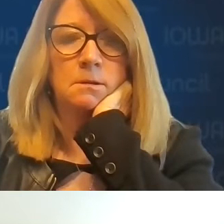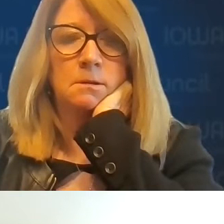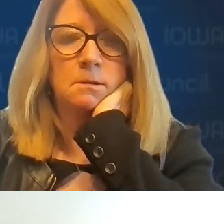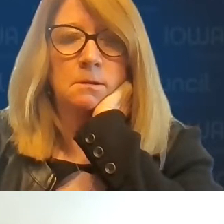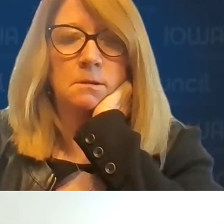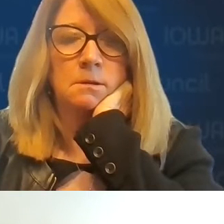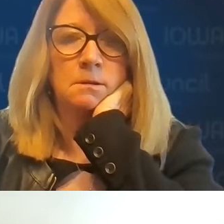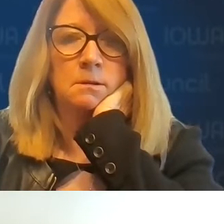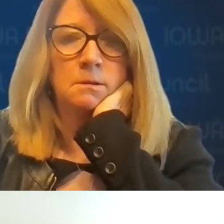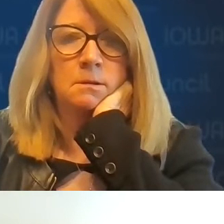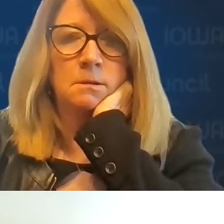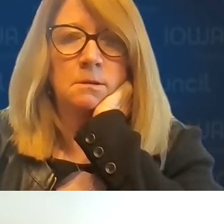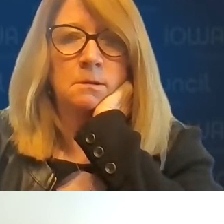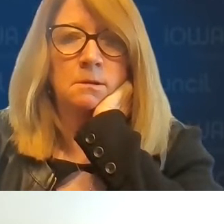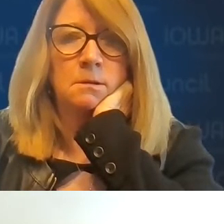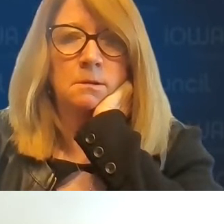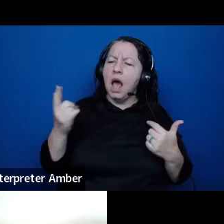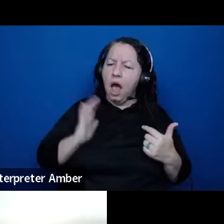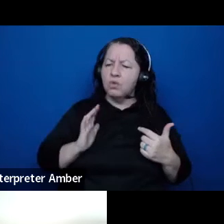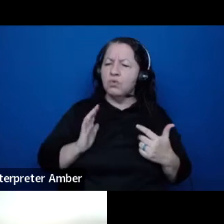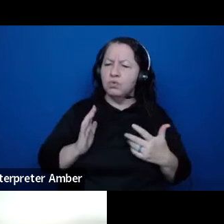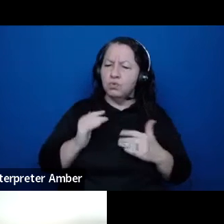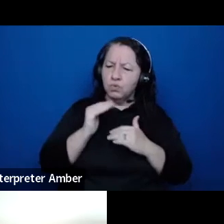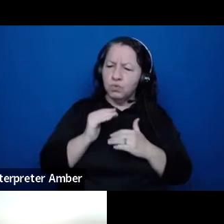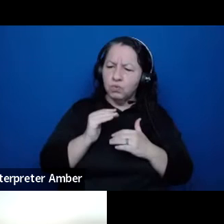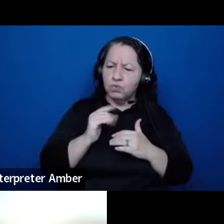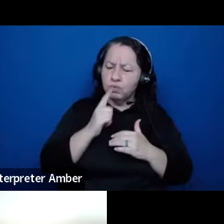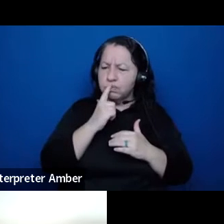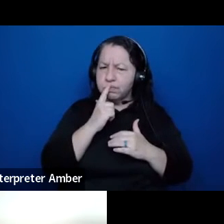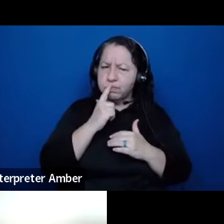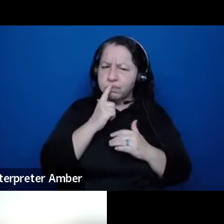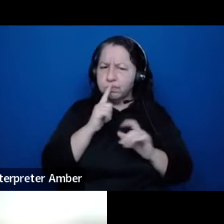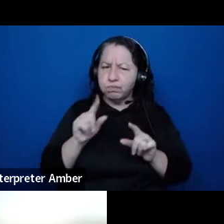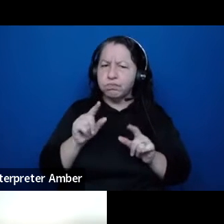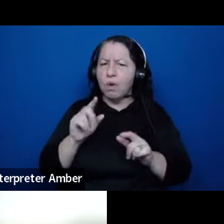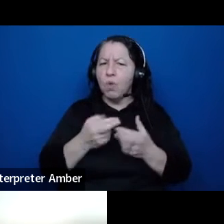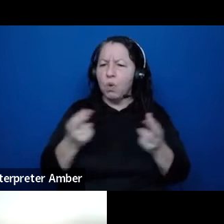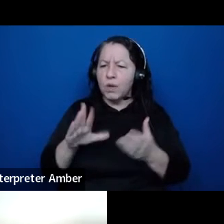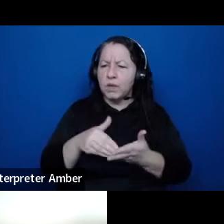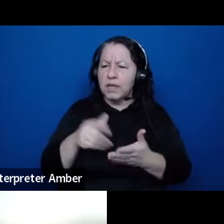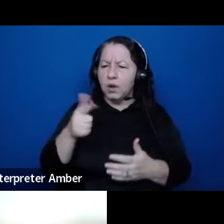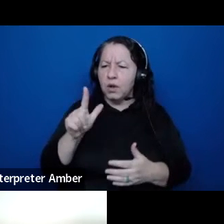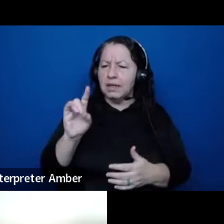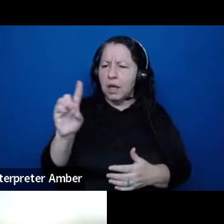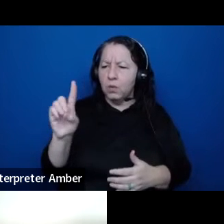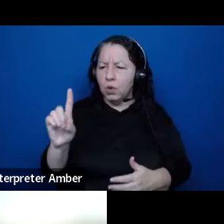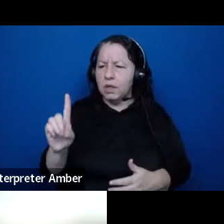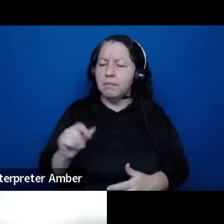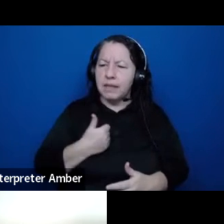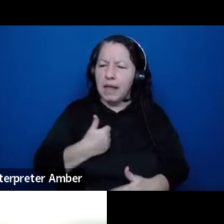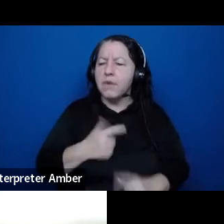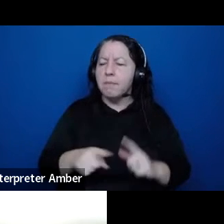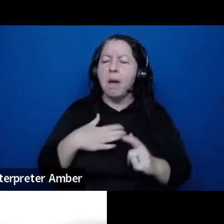resource center at Glenwood, and I guess my question is and concern is, I